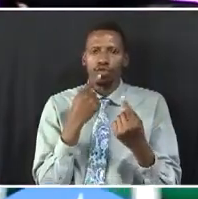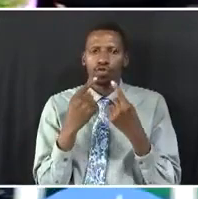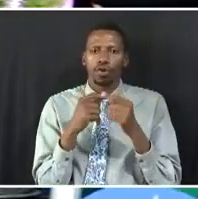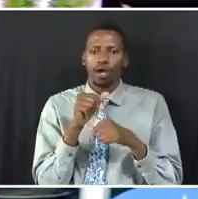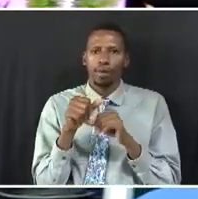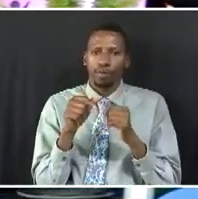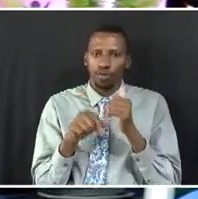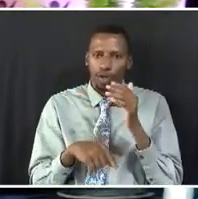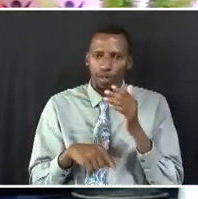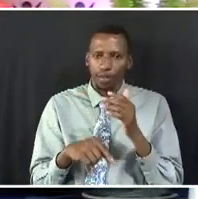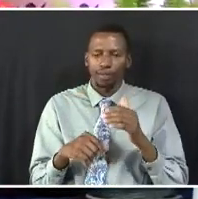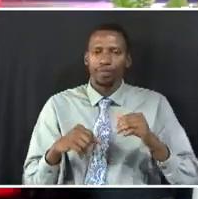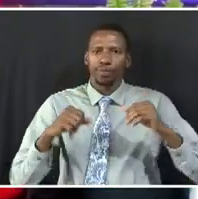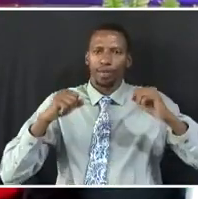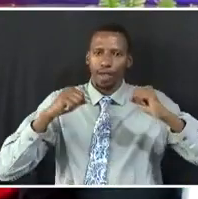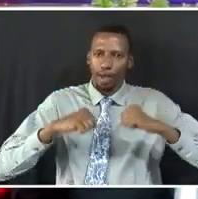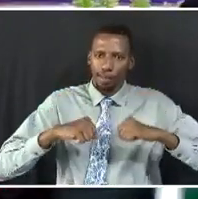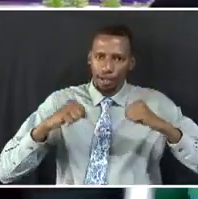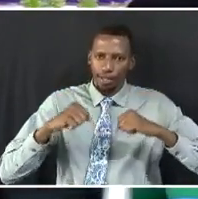the ability